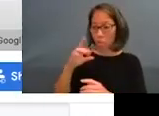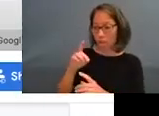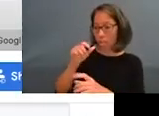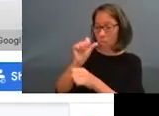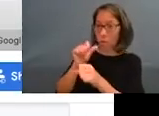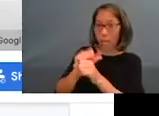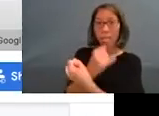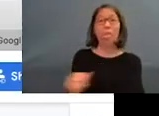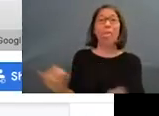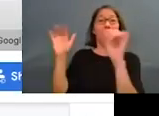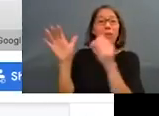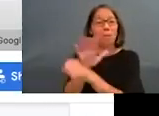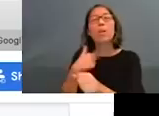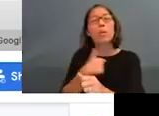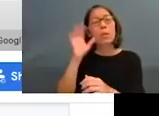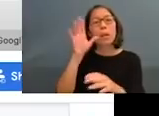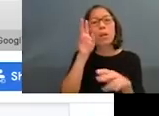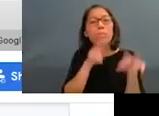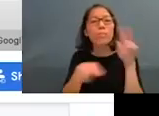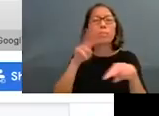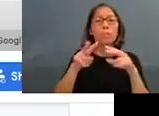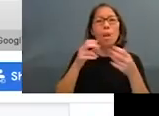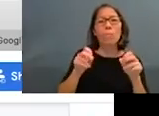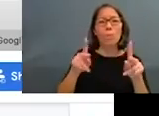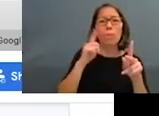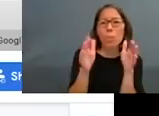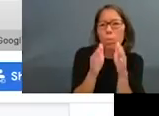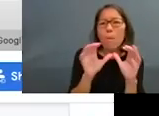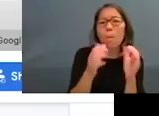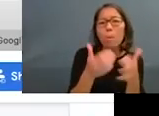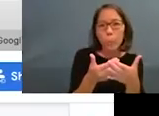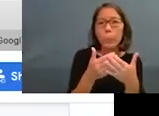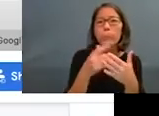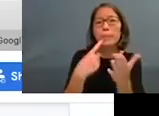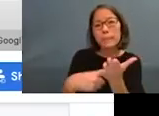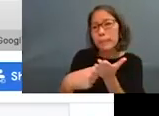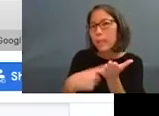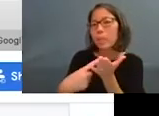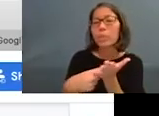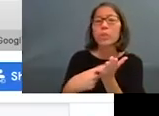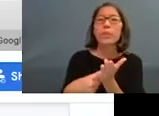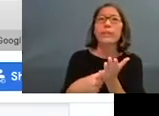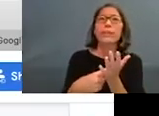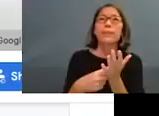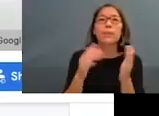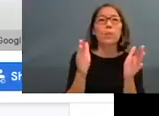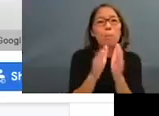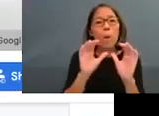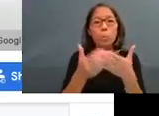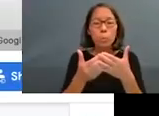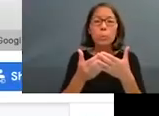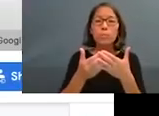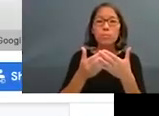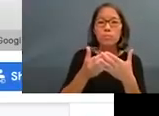independent. We would explore opportunities to have small group discussions, small group